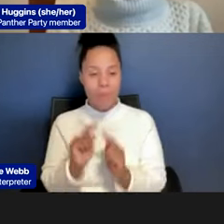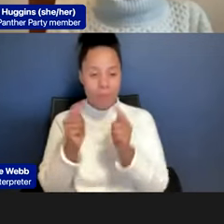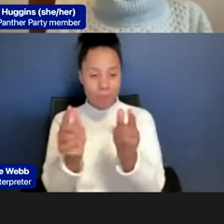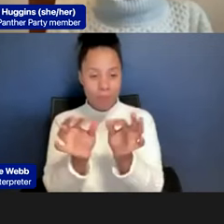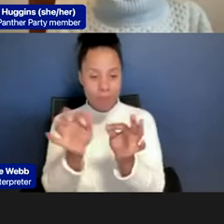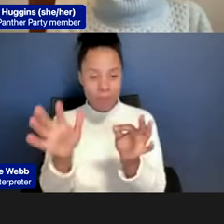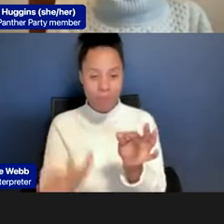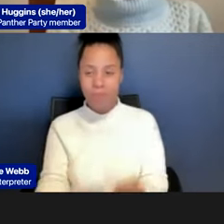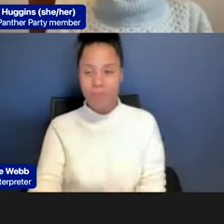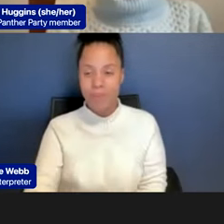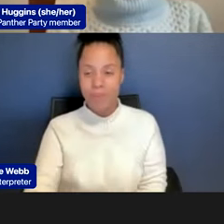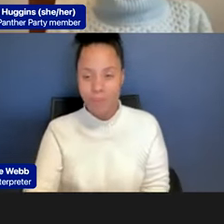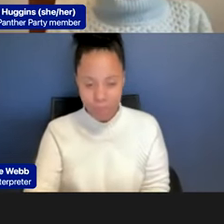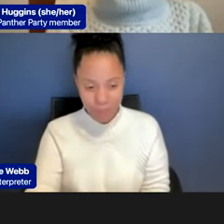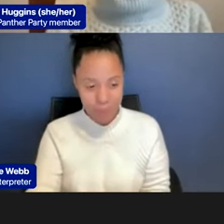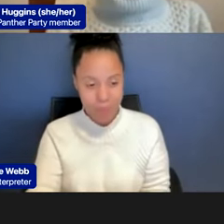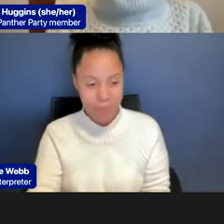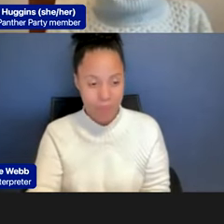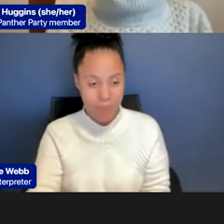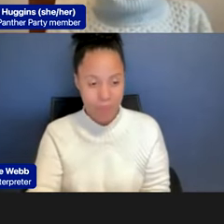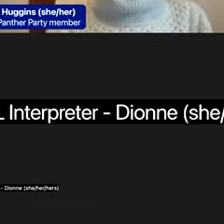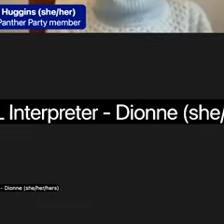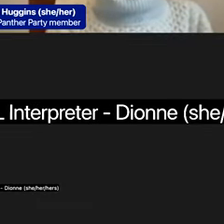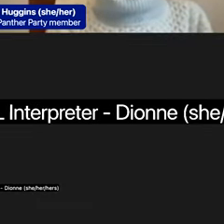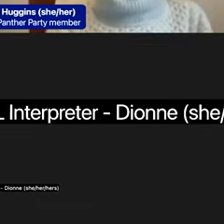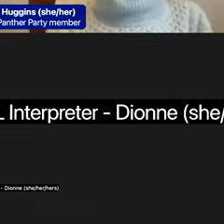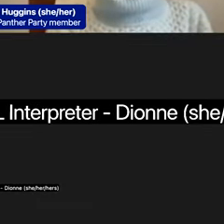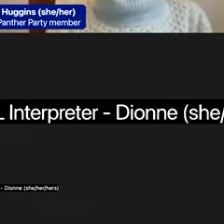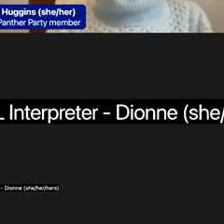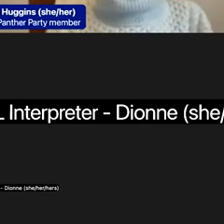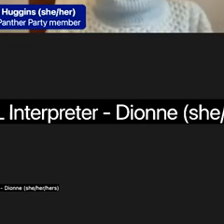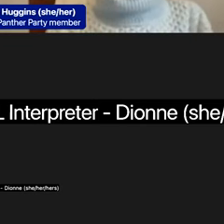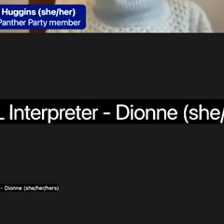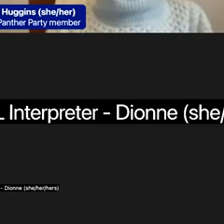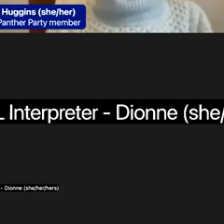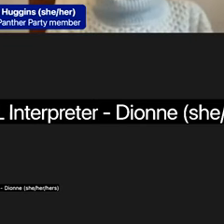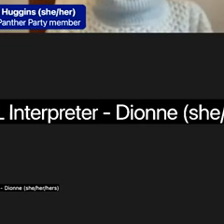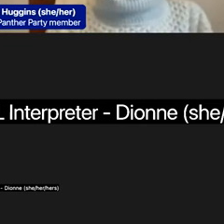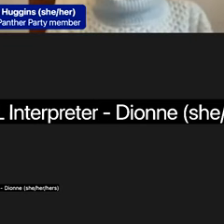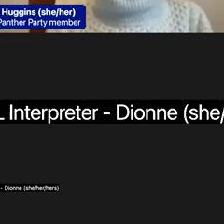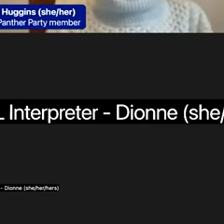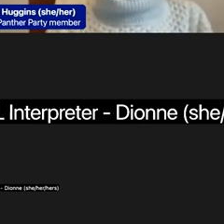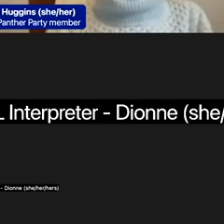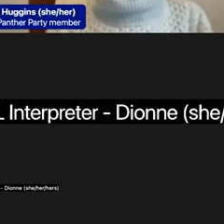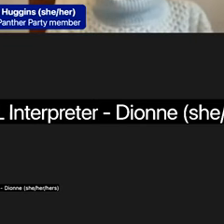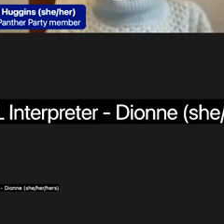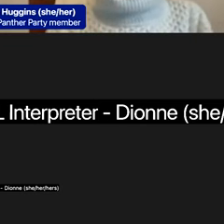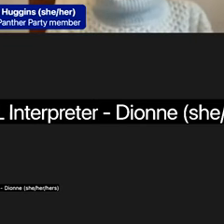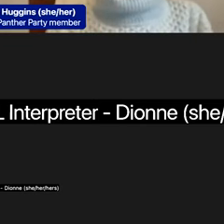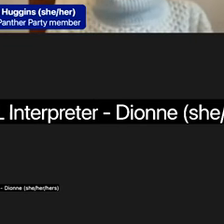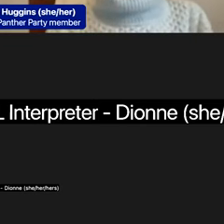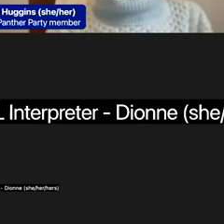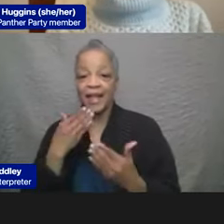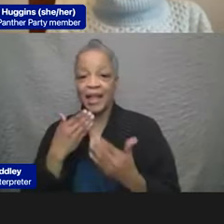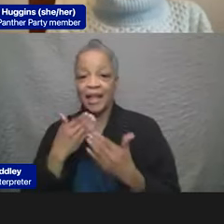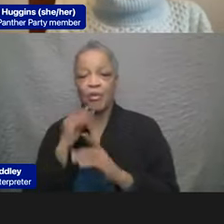Okay. Yes. All right, that's wonderful. And so I wanted us to remind us that we're